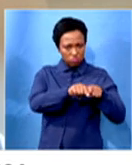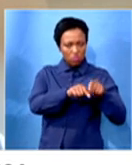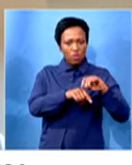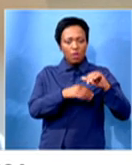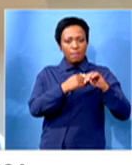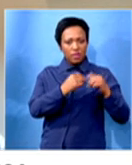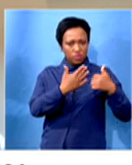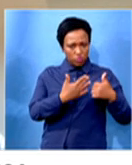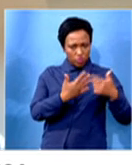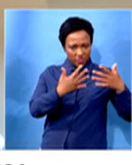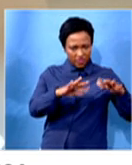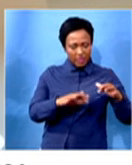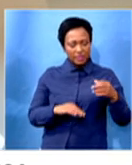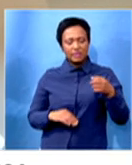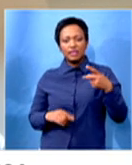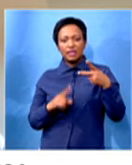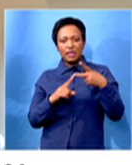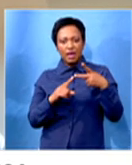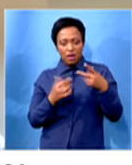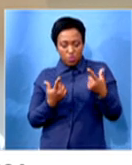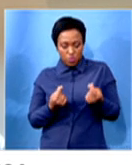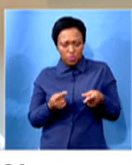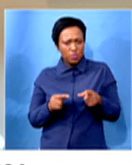spoke about, and now what we're going to be doing now?